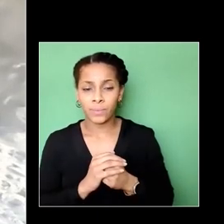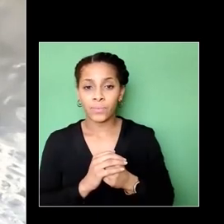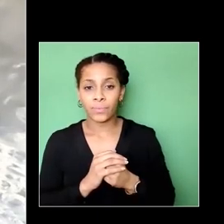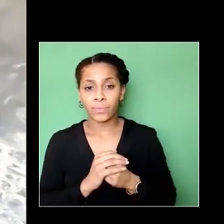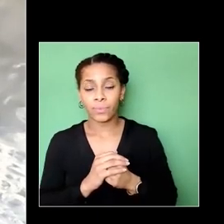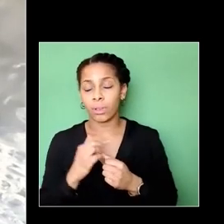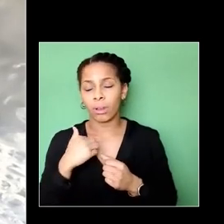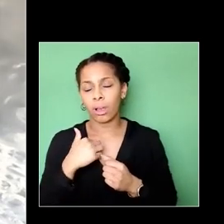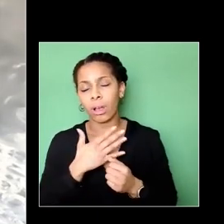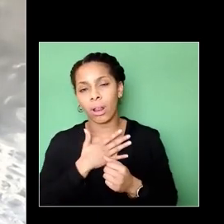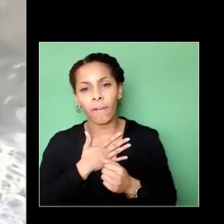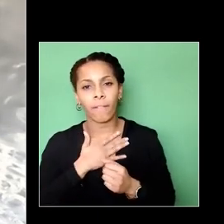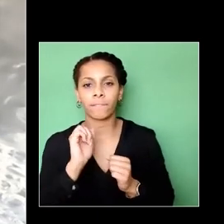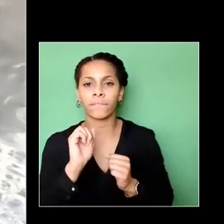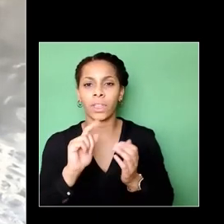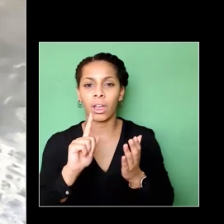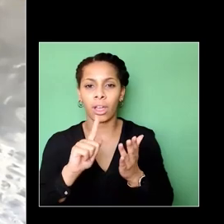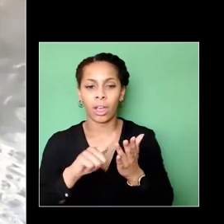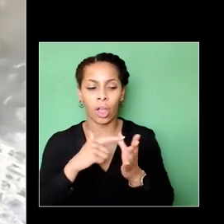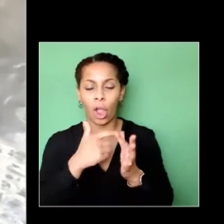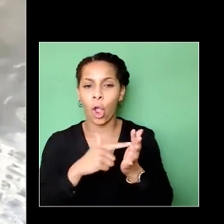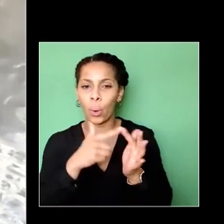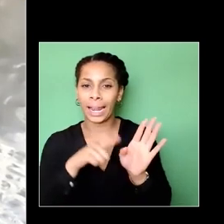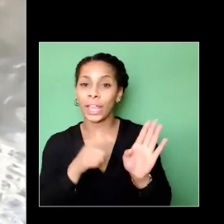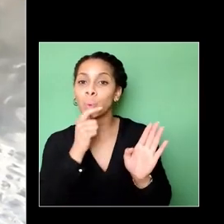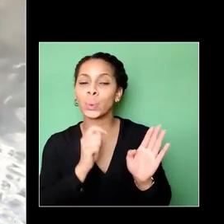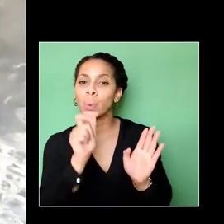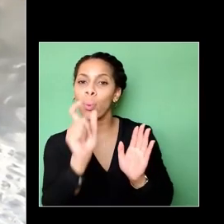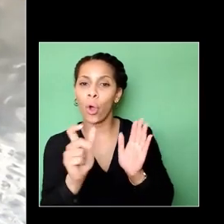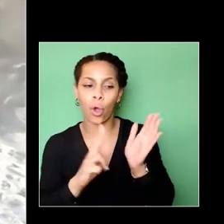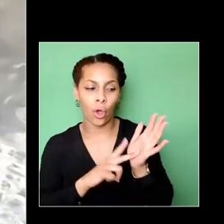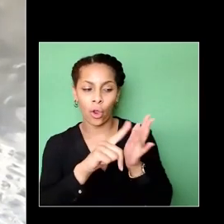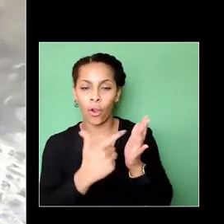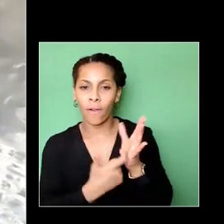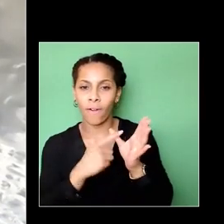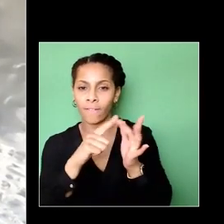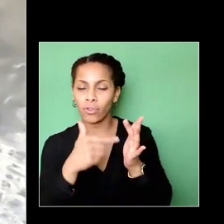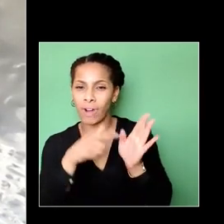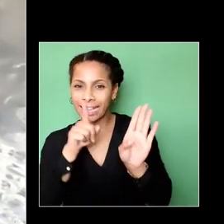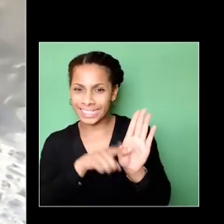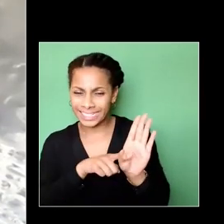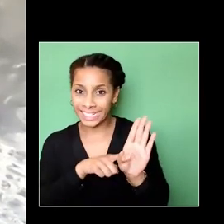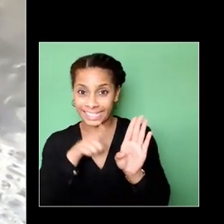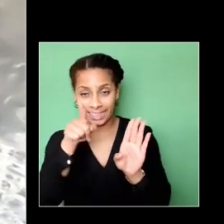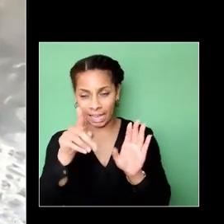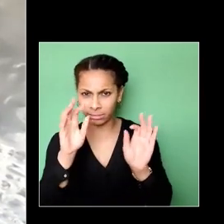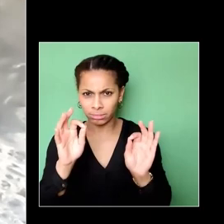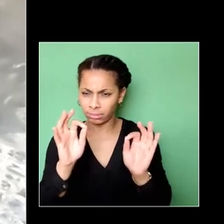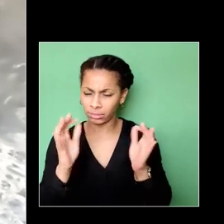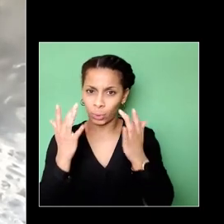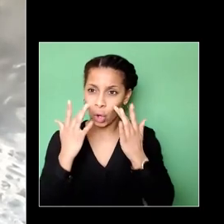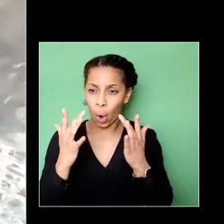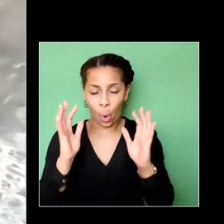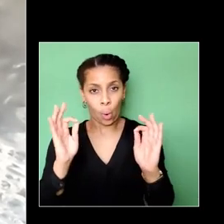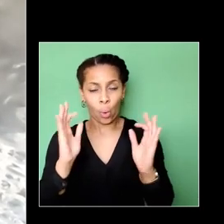that Okwi used the term veracity, right? Mm-hmm. But to stand next to an idea of truth. Mm-hmm. So can you